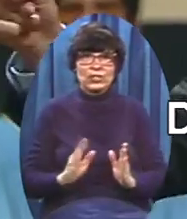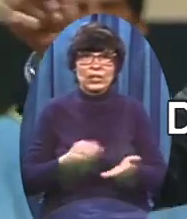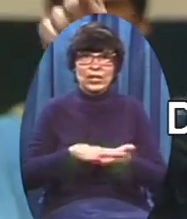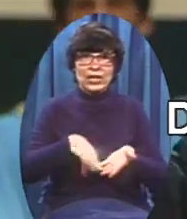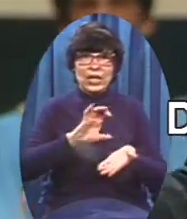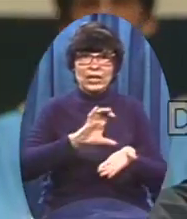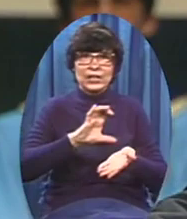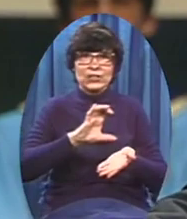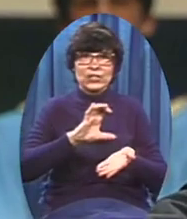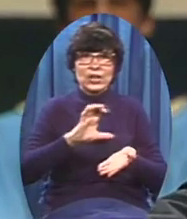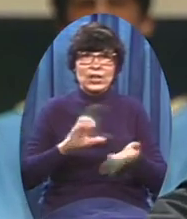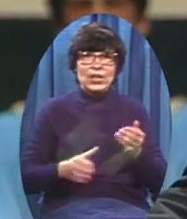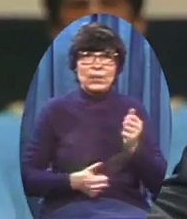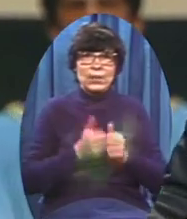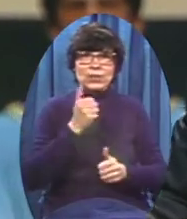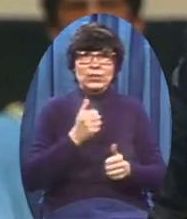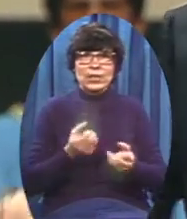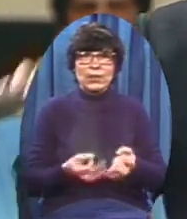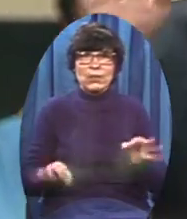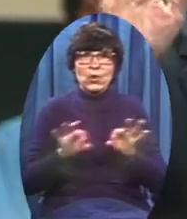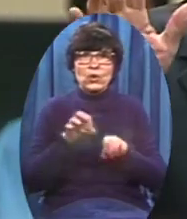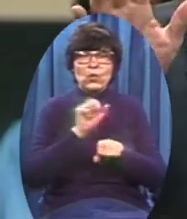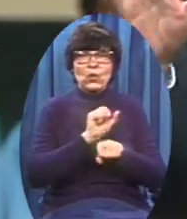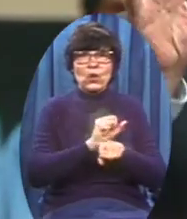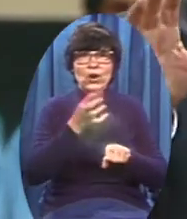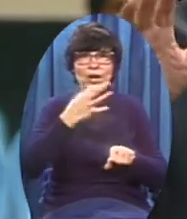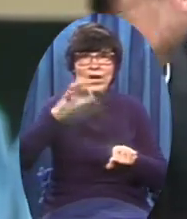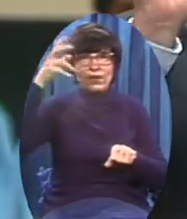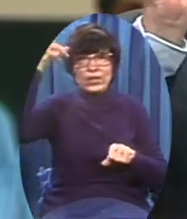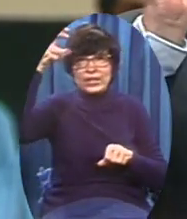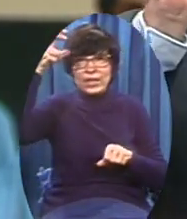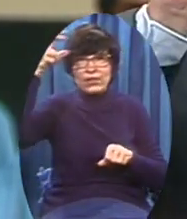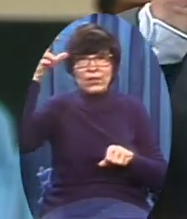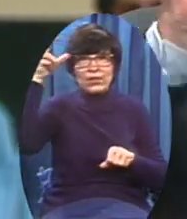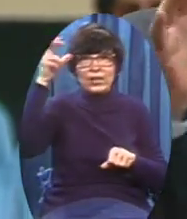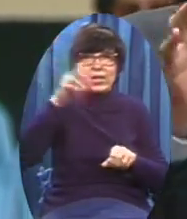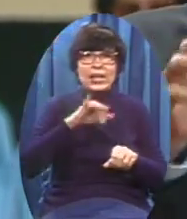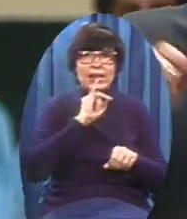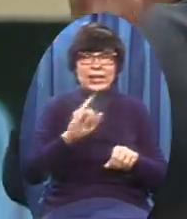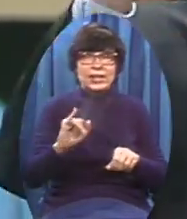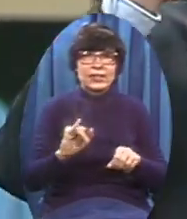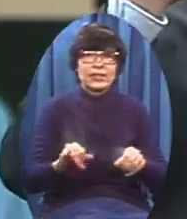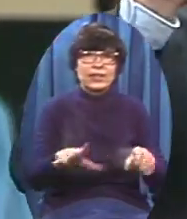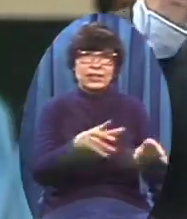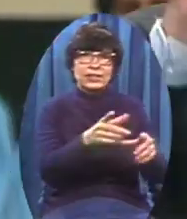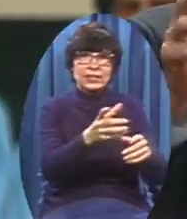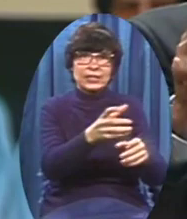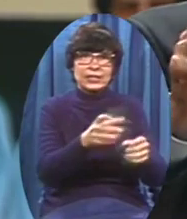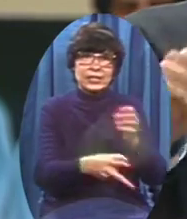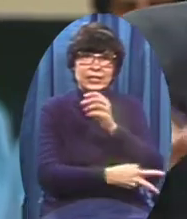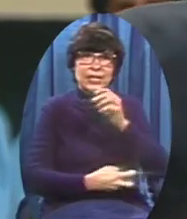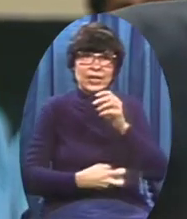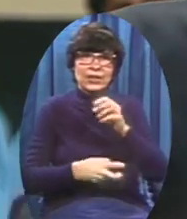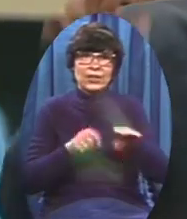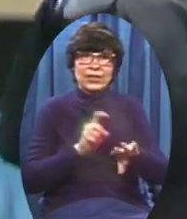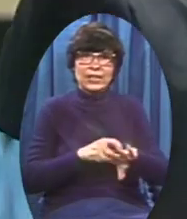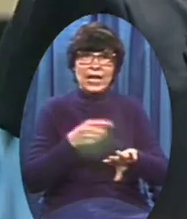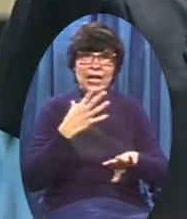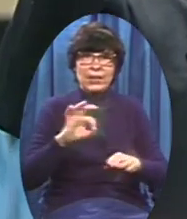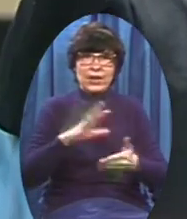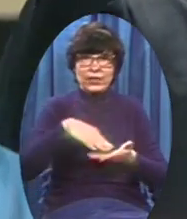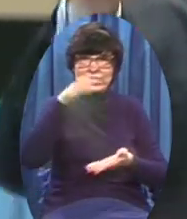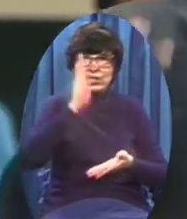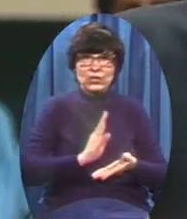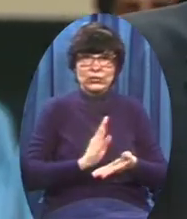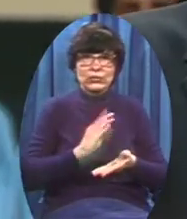of you students. Are you availing yourself of that wonderful opportunity and that wonderful time just